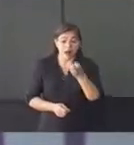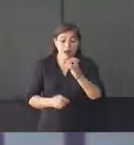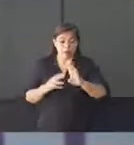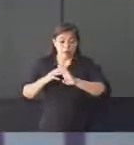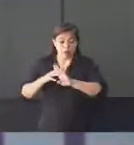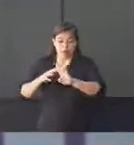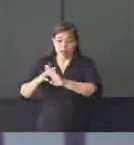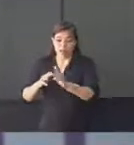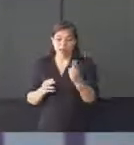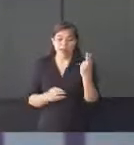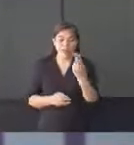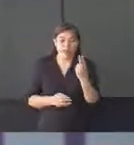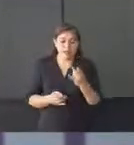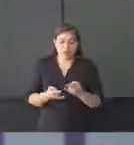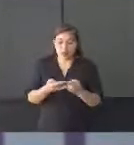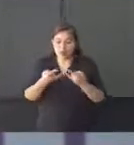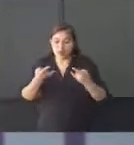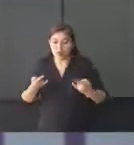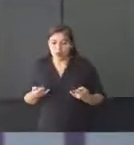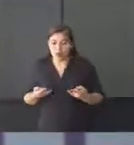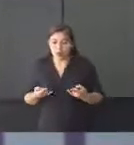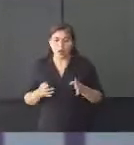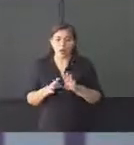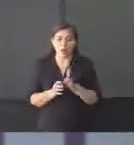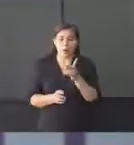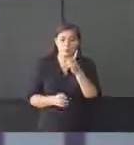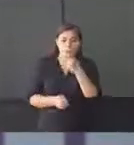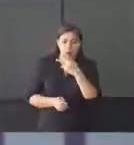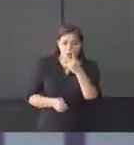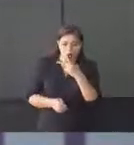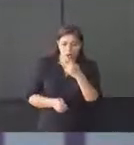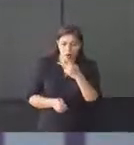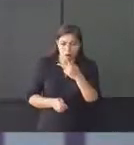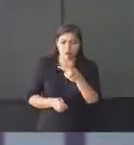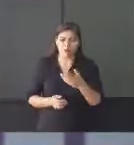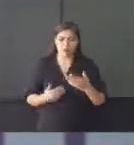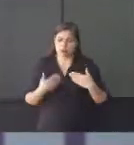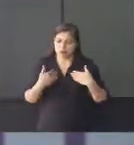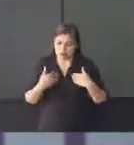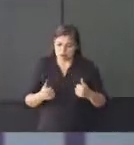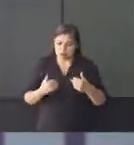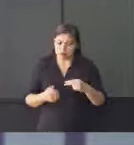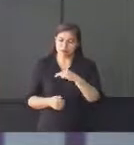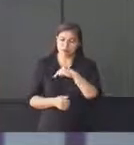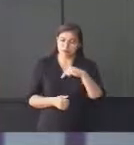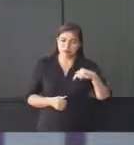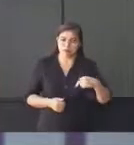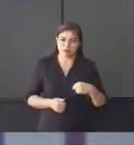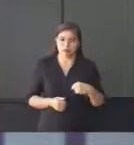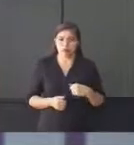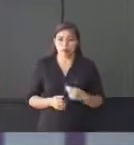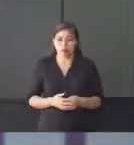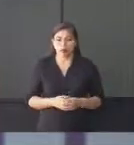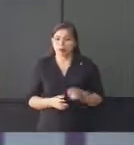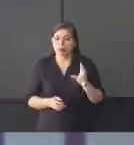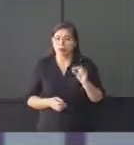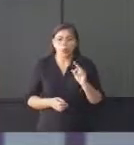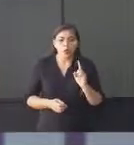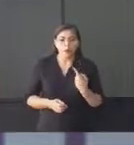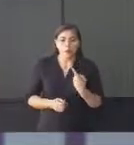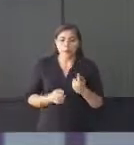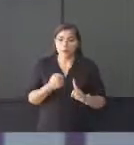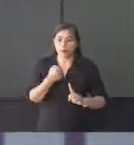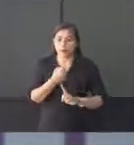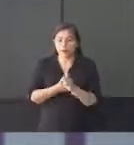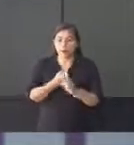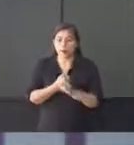Migrations, therefore, need a story and an education for us to understand that